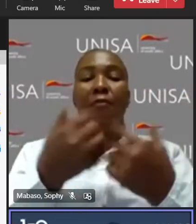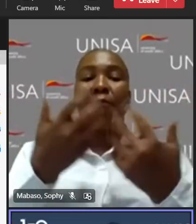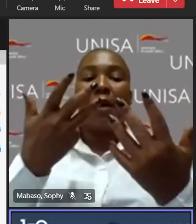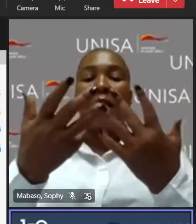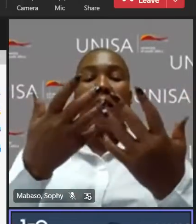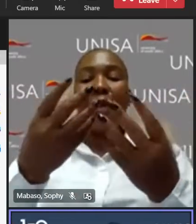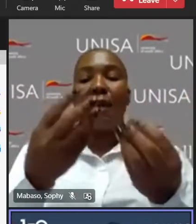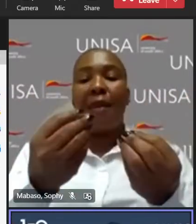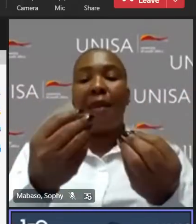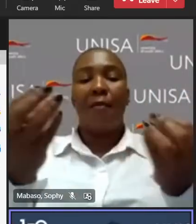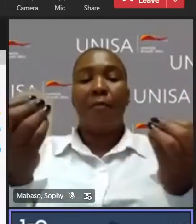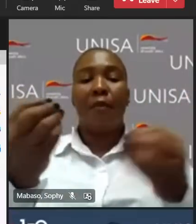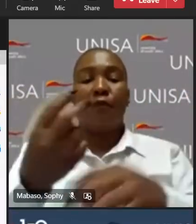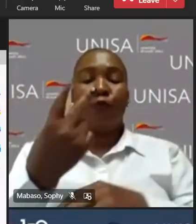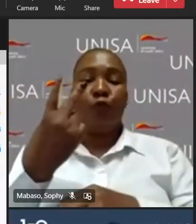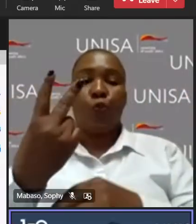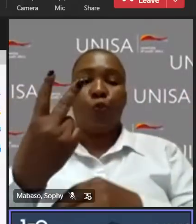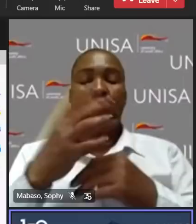number of 2.